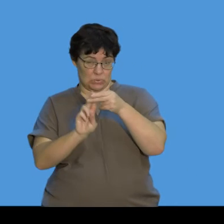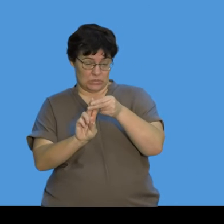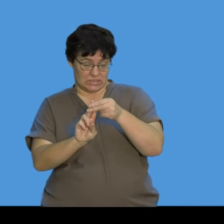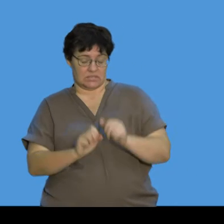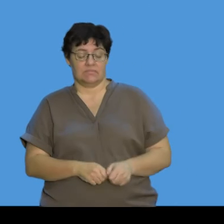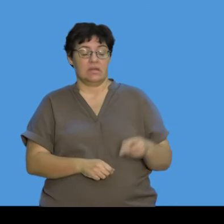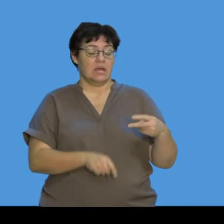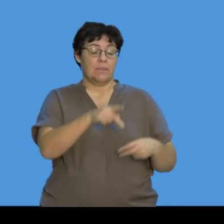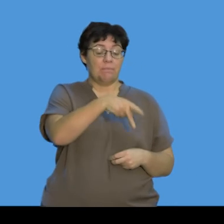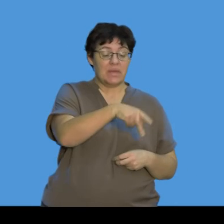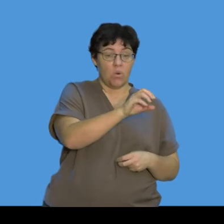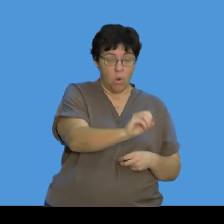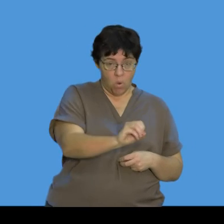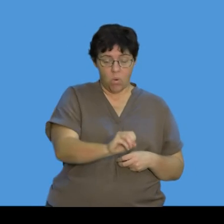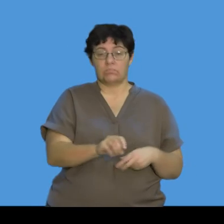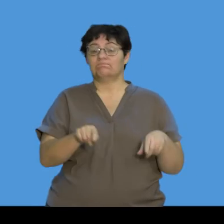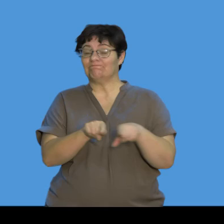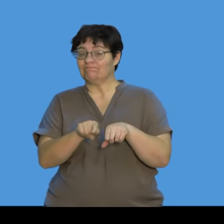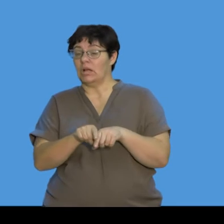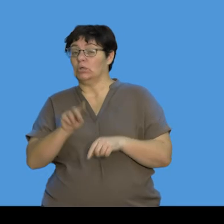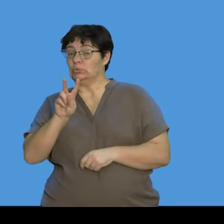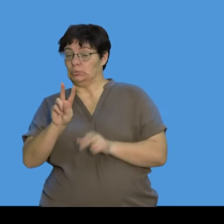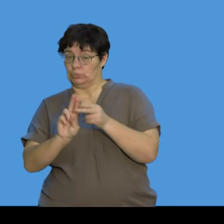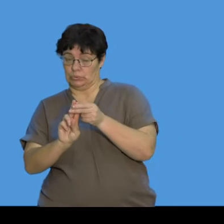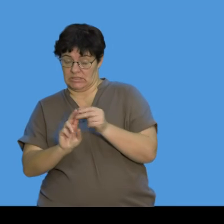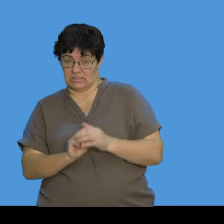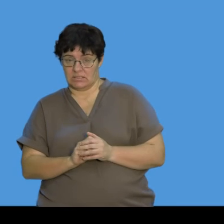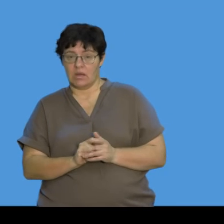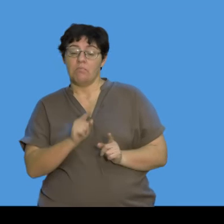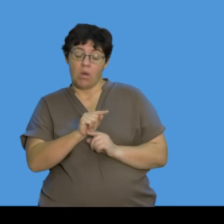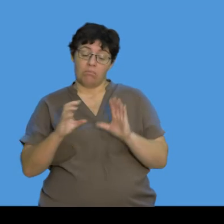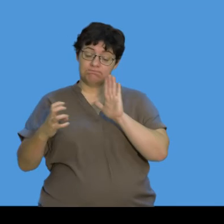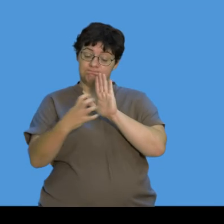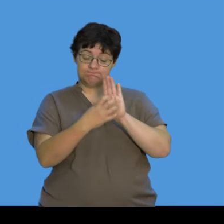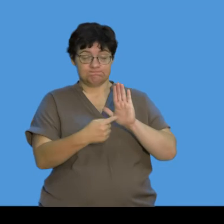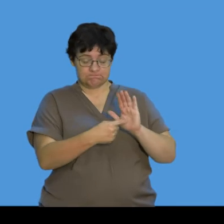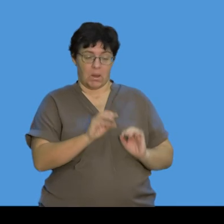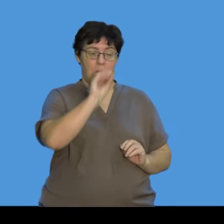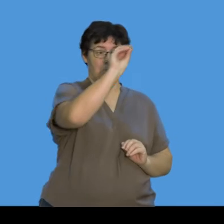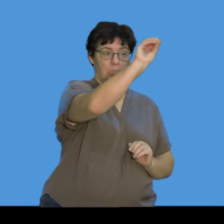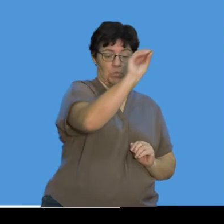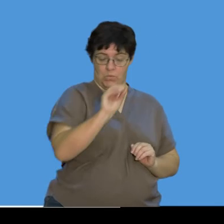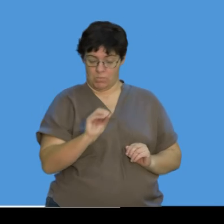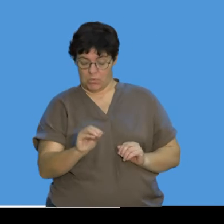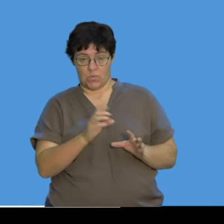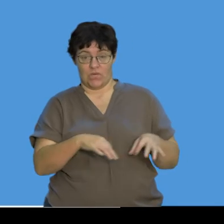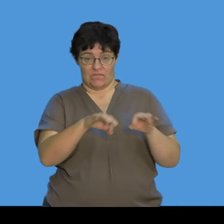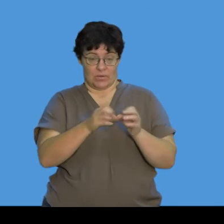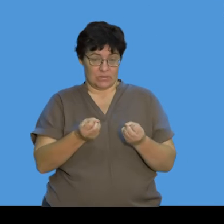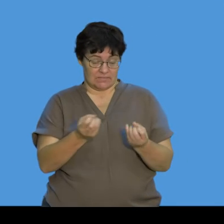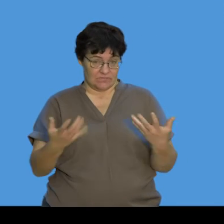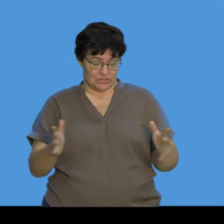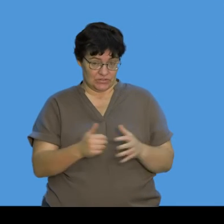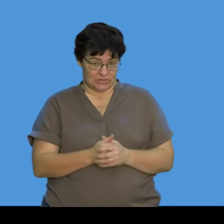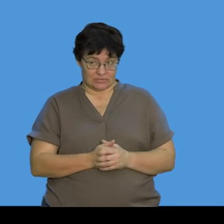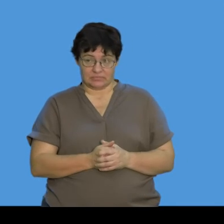and PO is 2 units. So the first thing to do is to go to the diagram and write down the values that you are given, right?